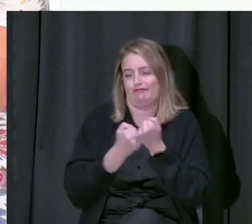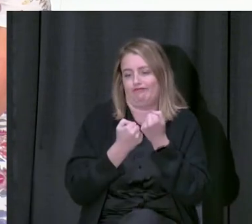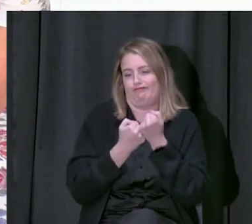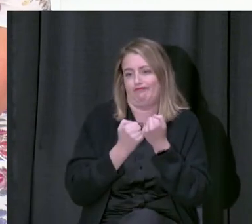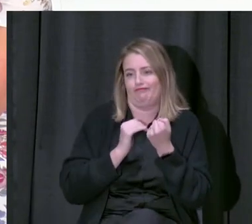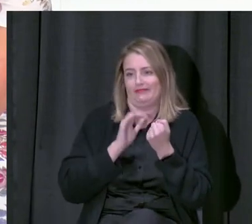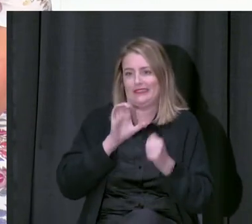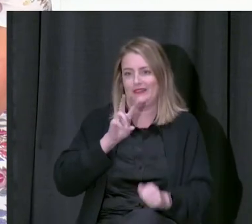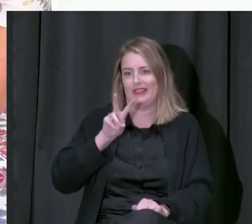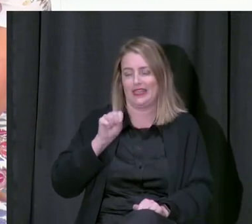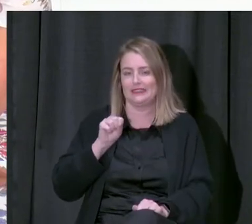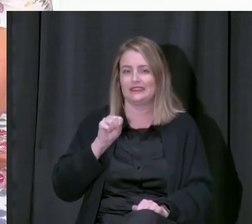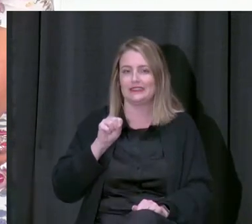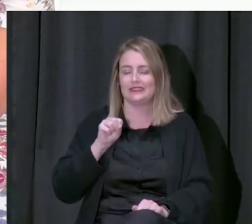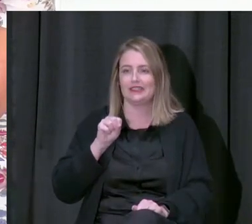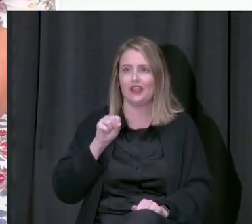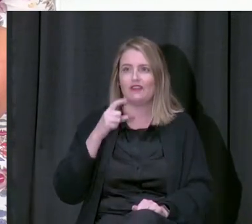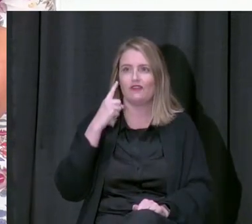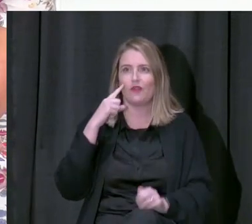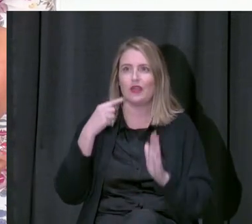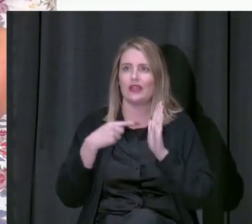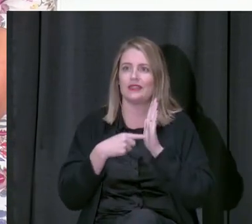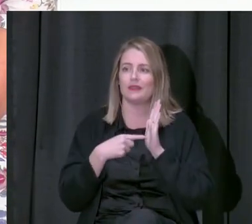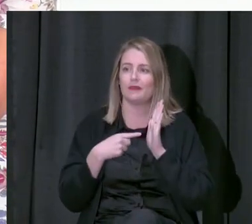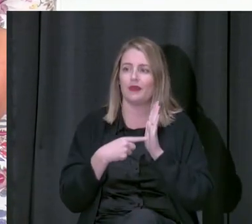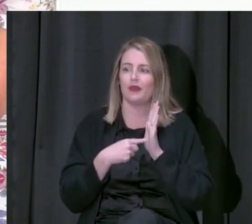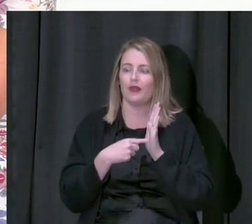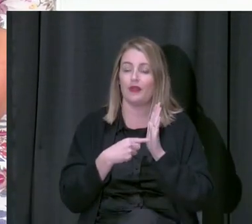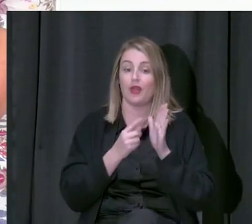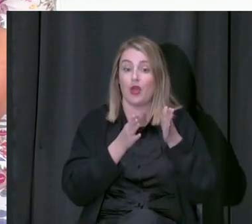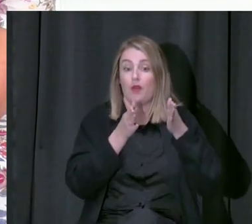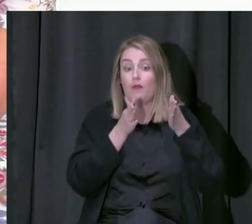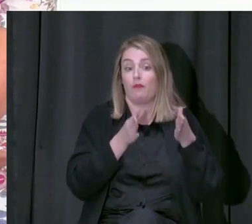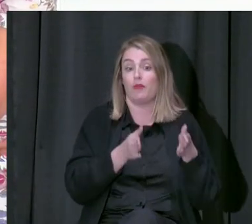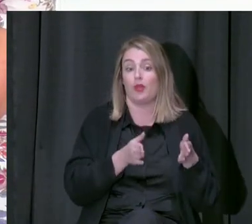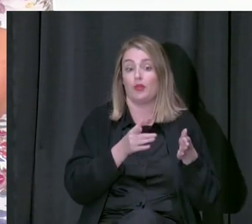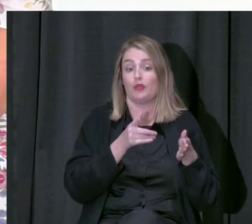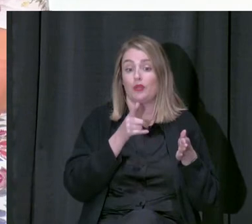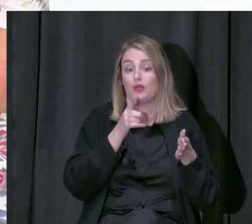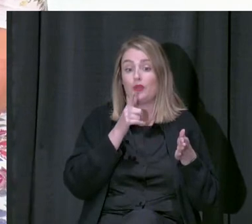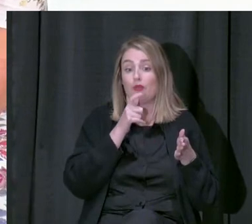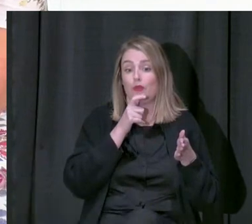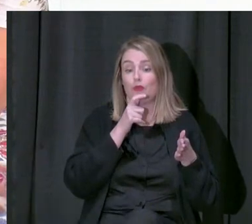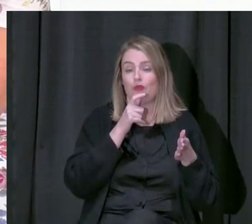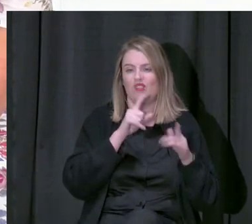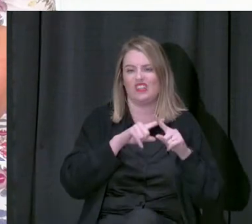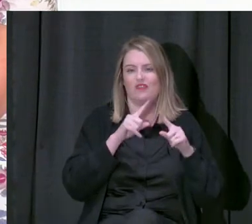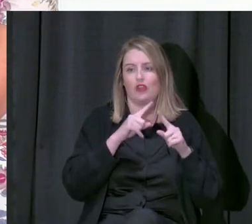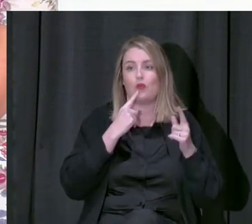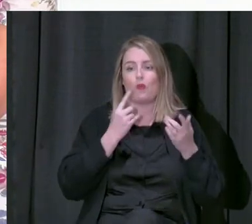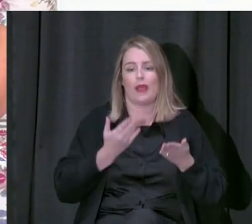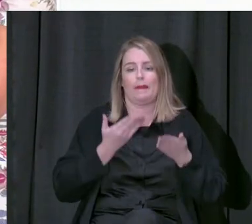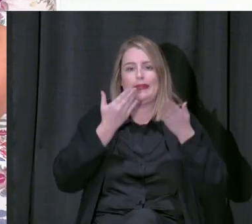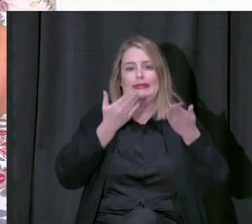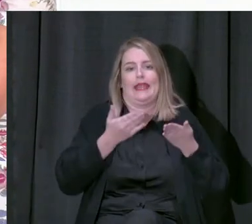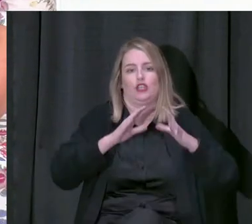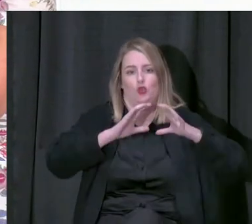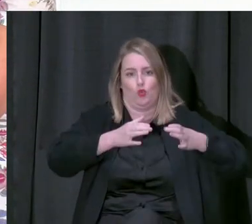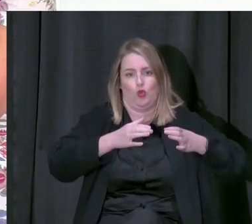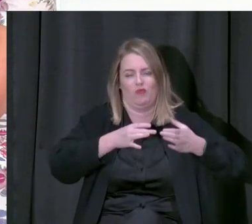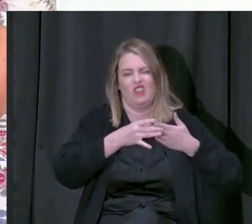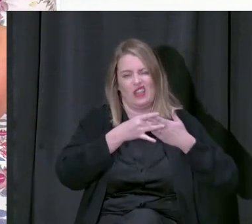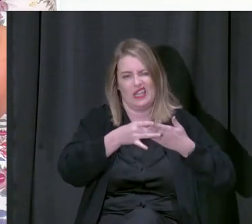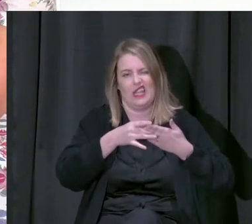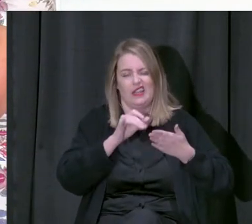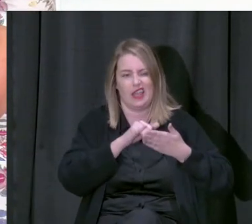various for example, the person who leads the reasonable accommodations group, or the